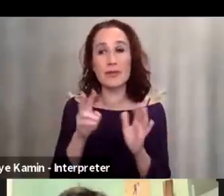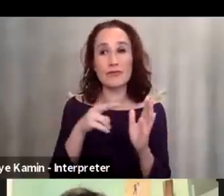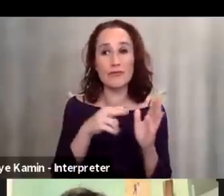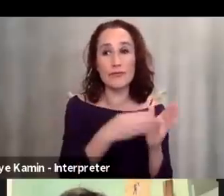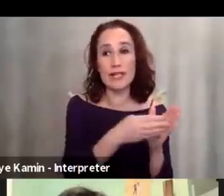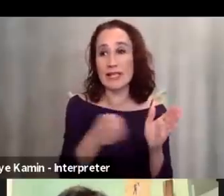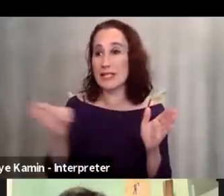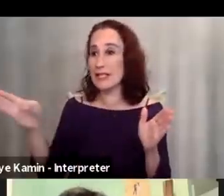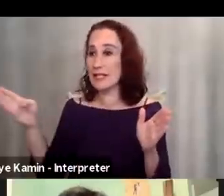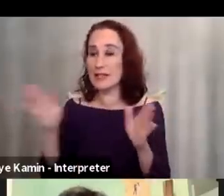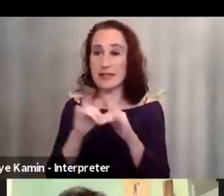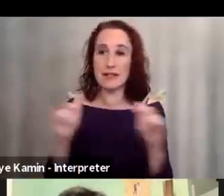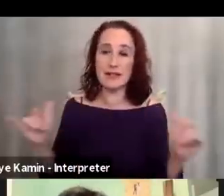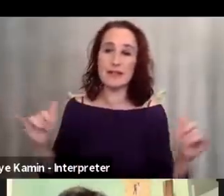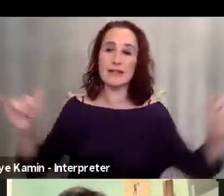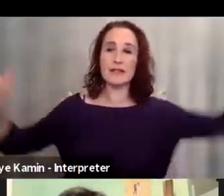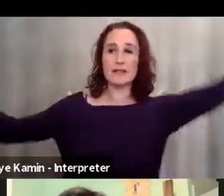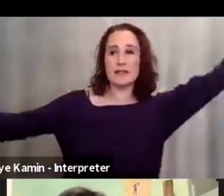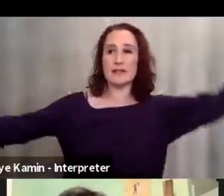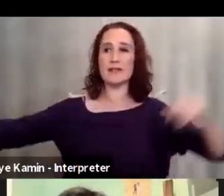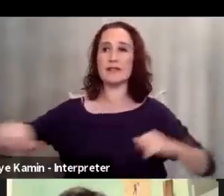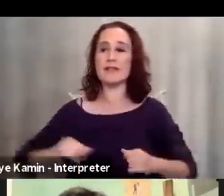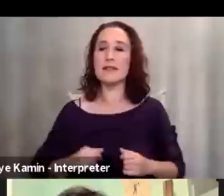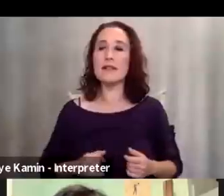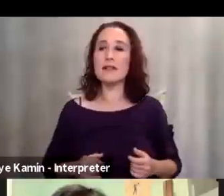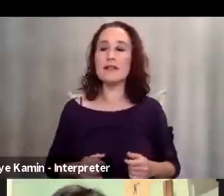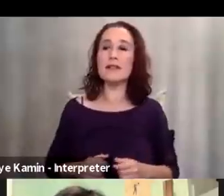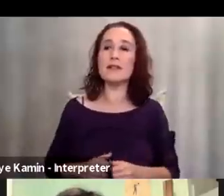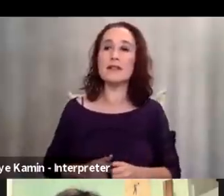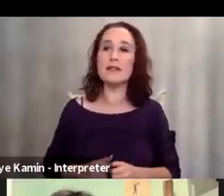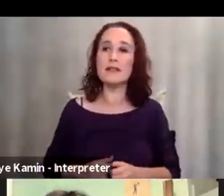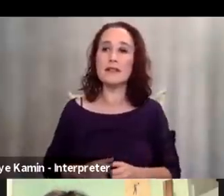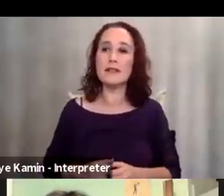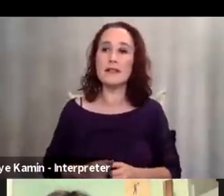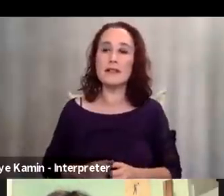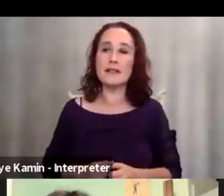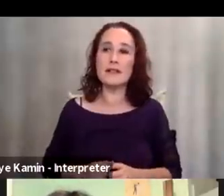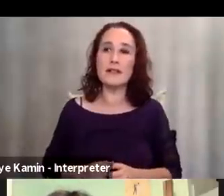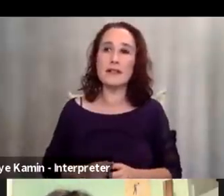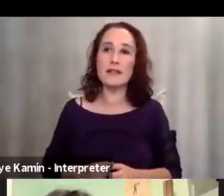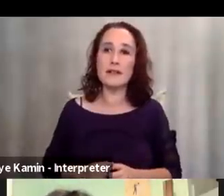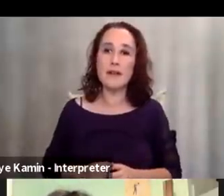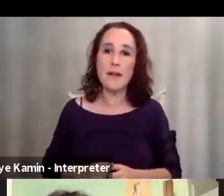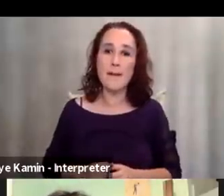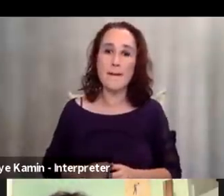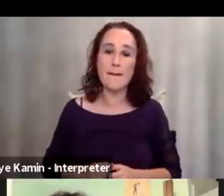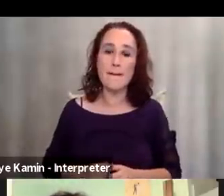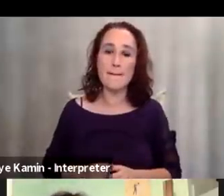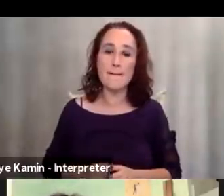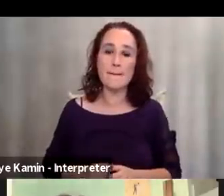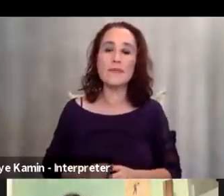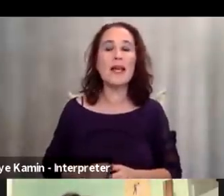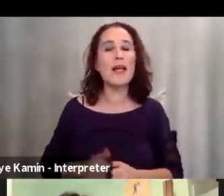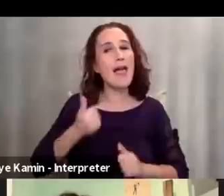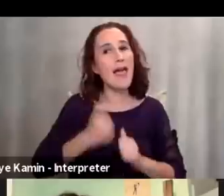why it's important. It's not just important, you know, for kids, you know, like